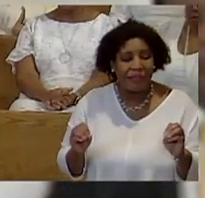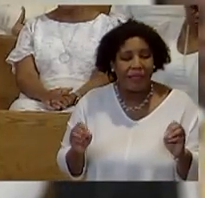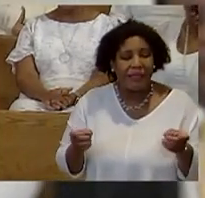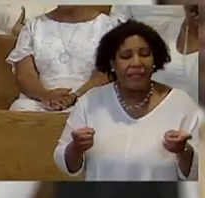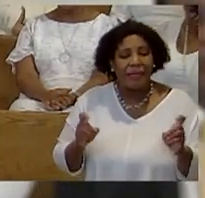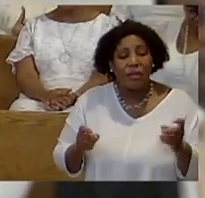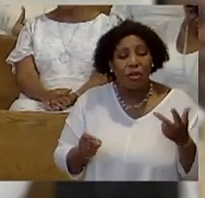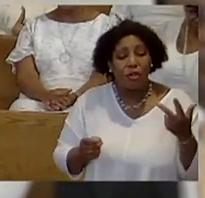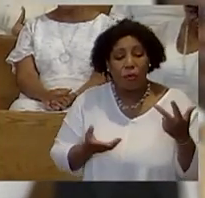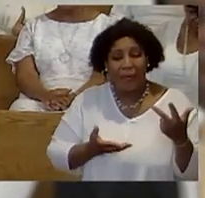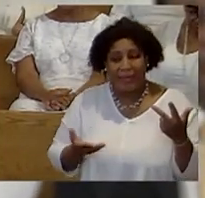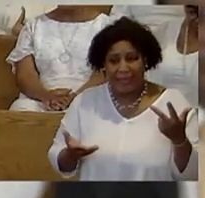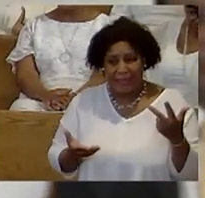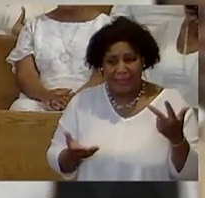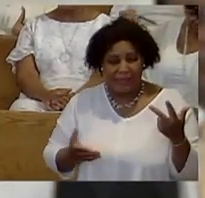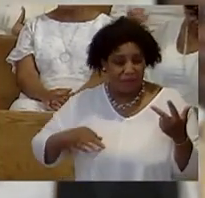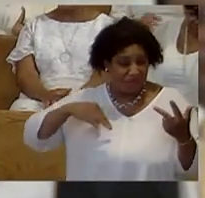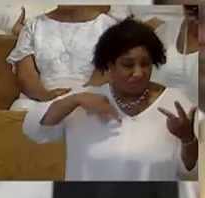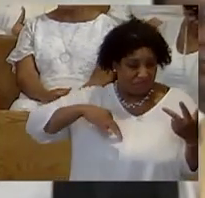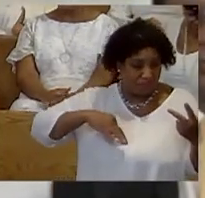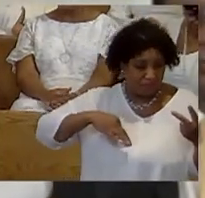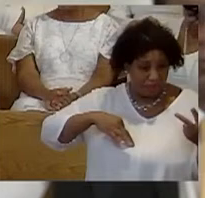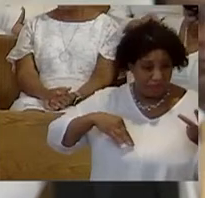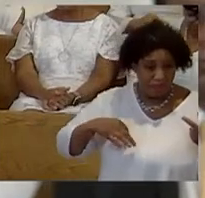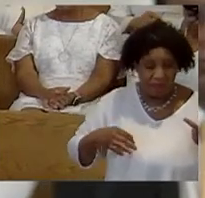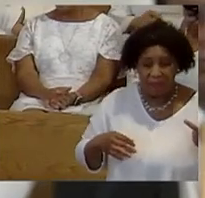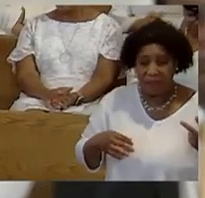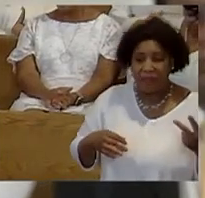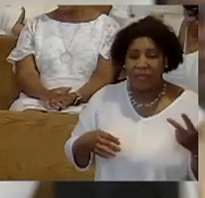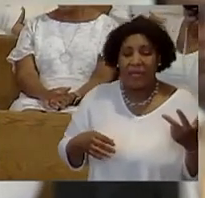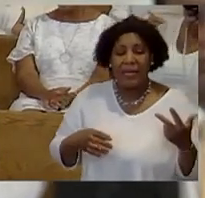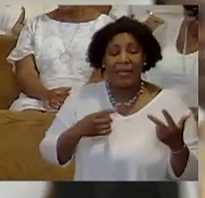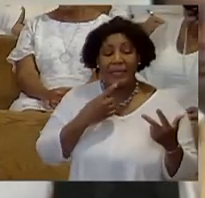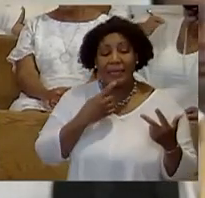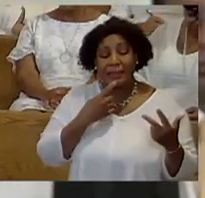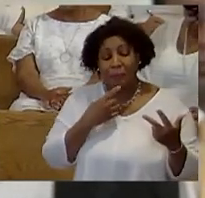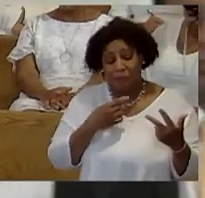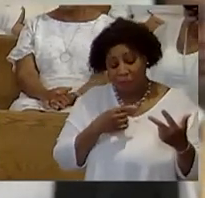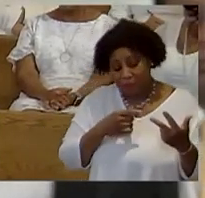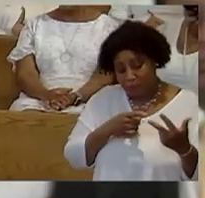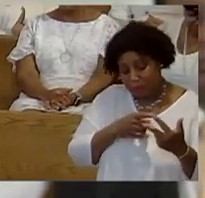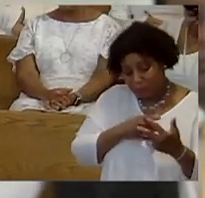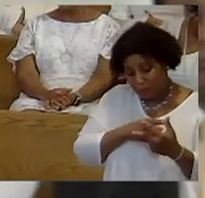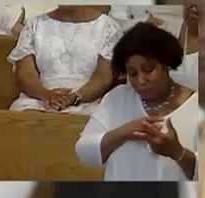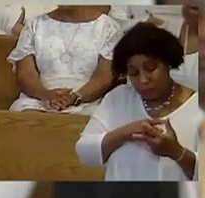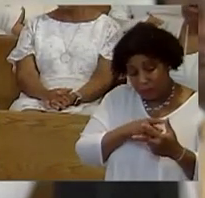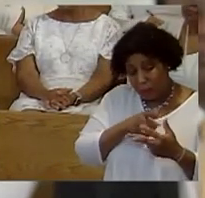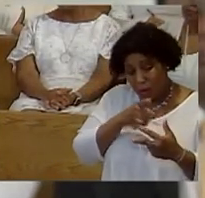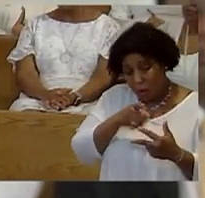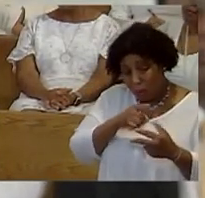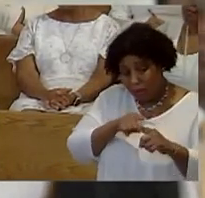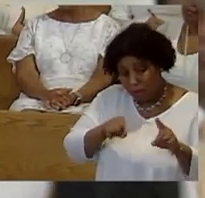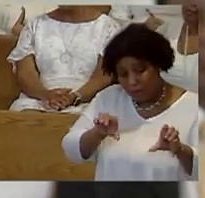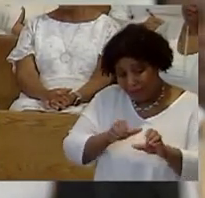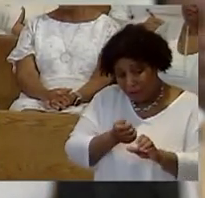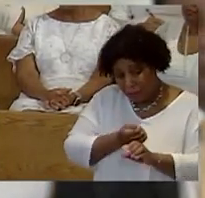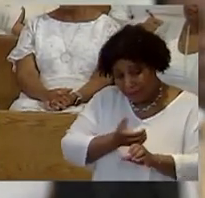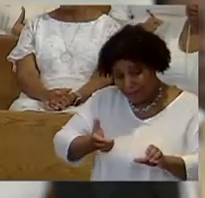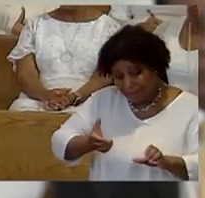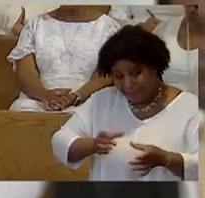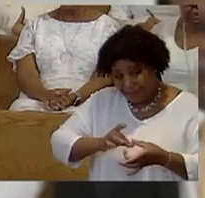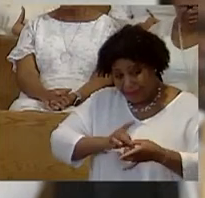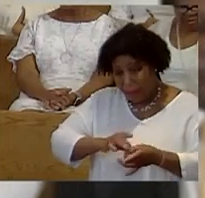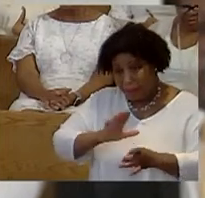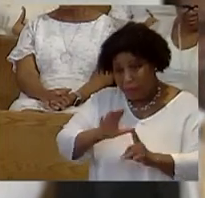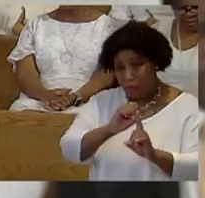three things to take away from the tables, Malik, is he says that when you can't do anything about